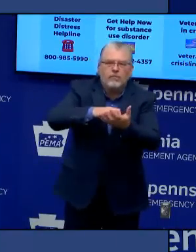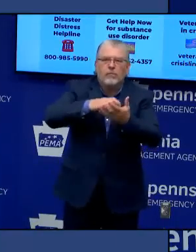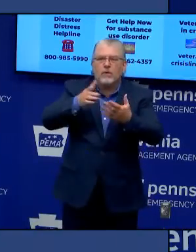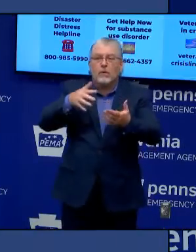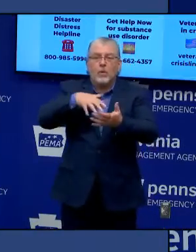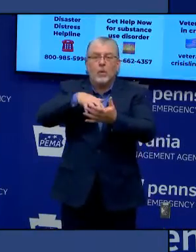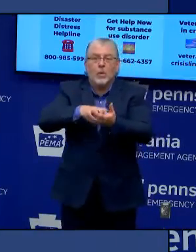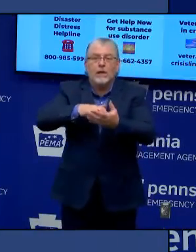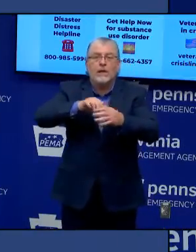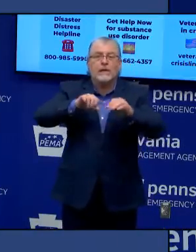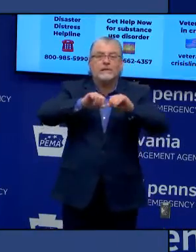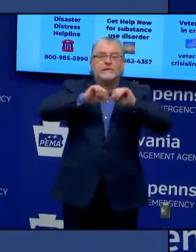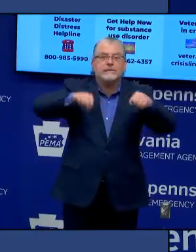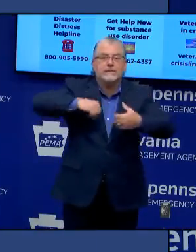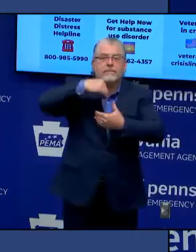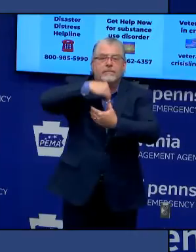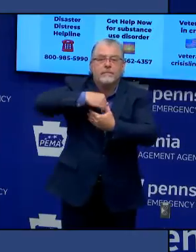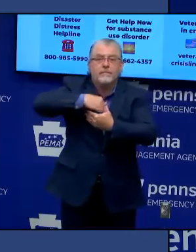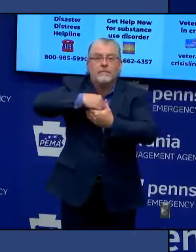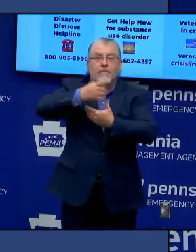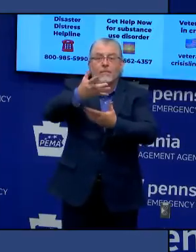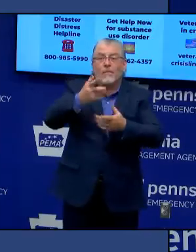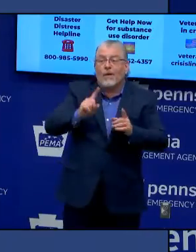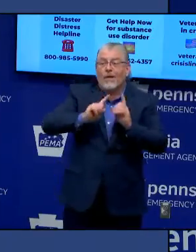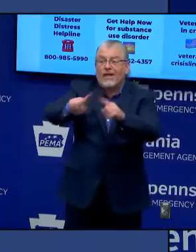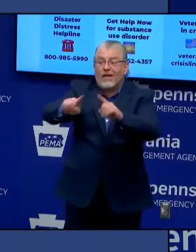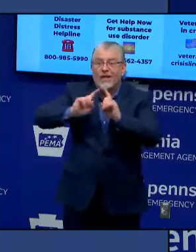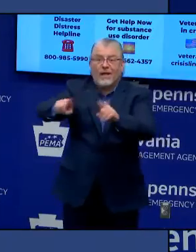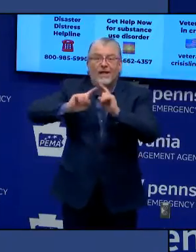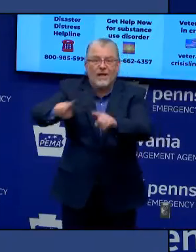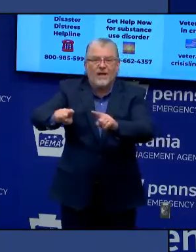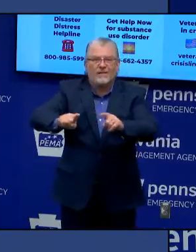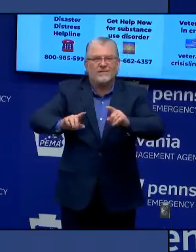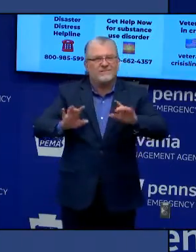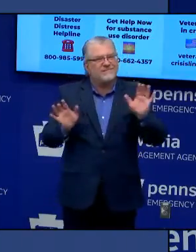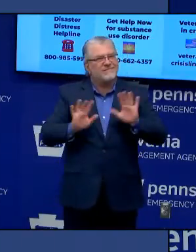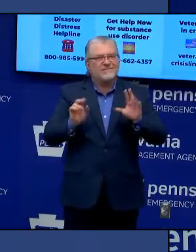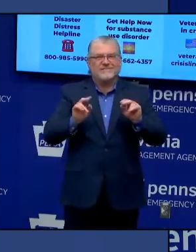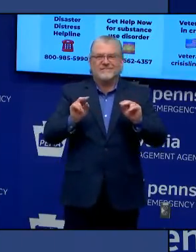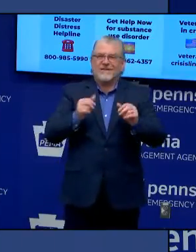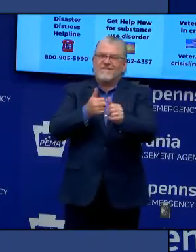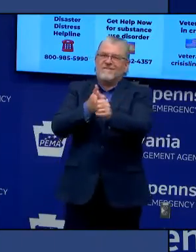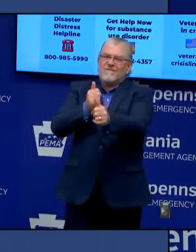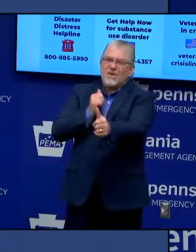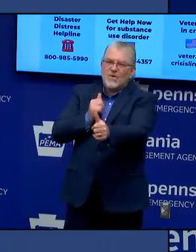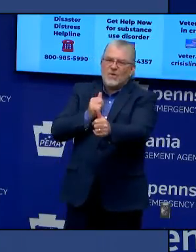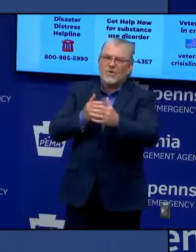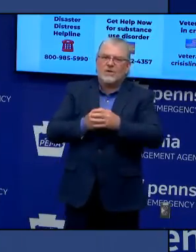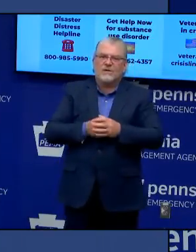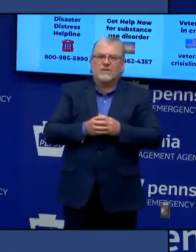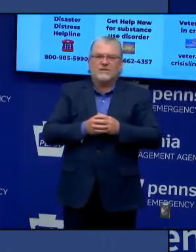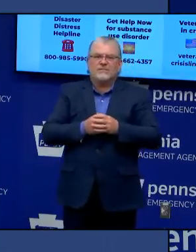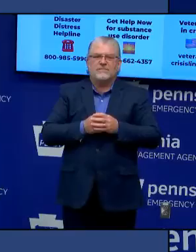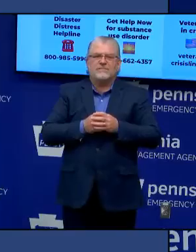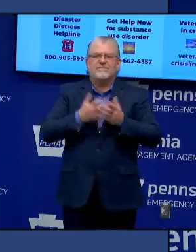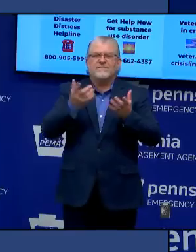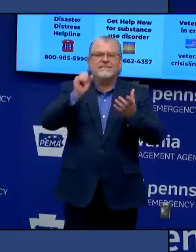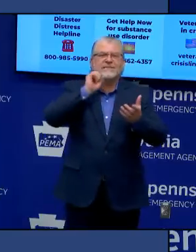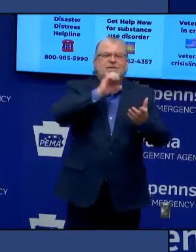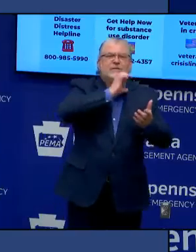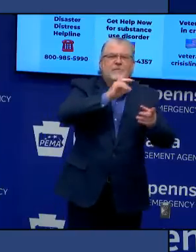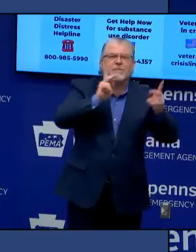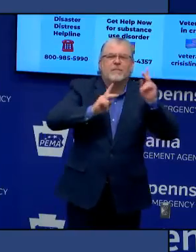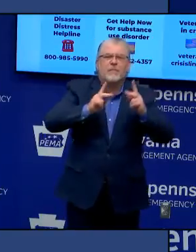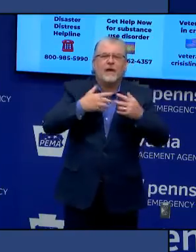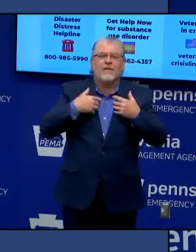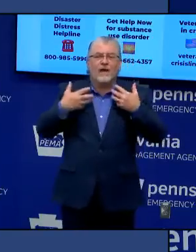other comorbidities or other medical conditions are most at risk. I know that we miss seeing our loved ones. I